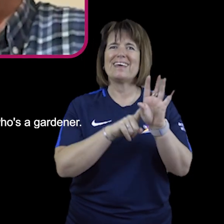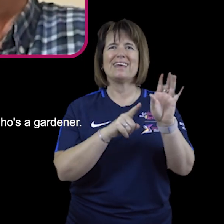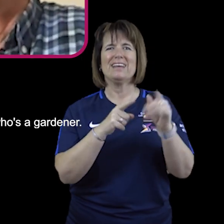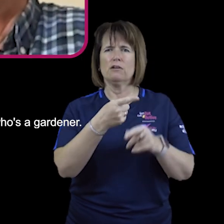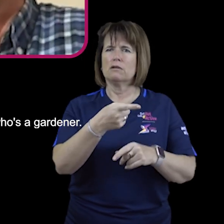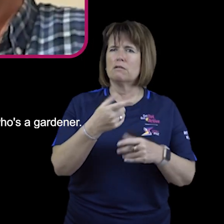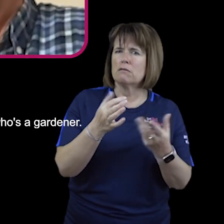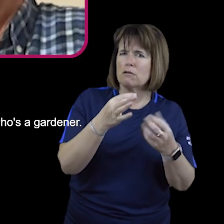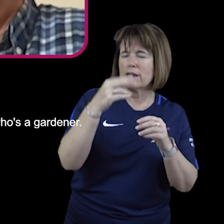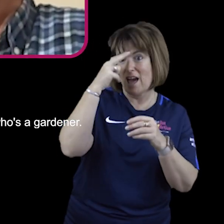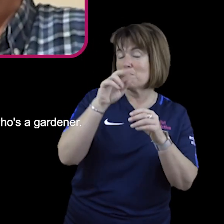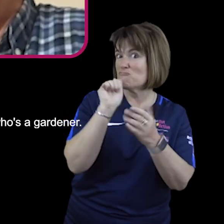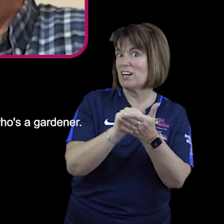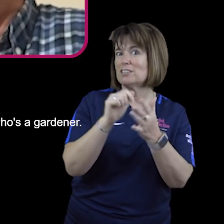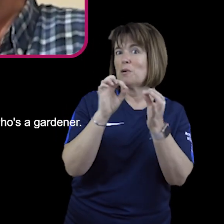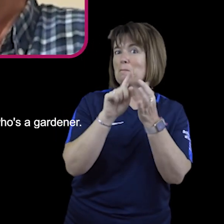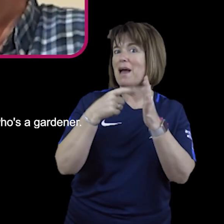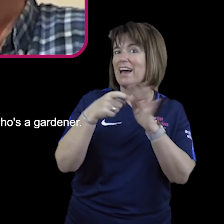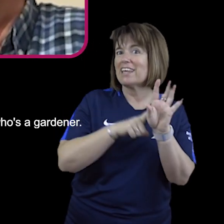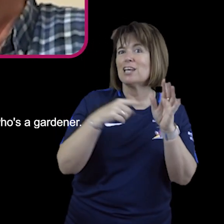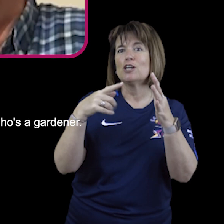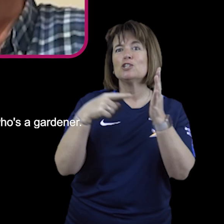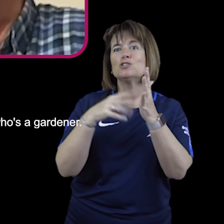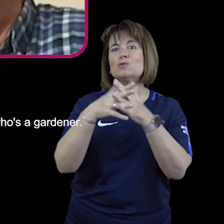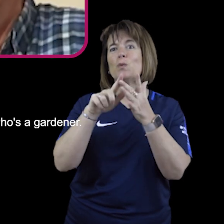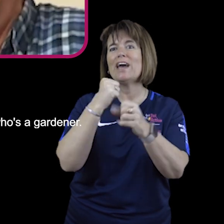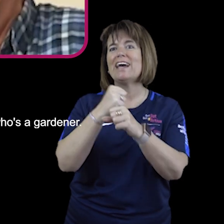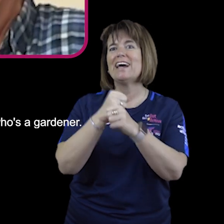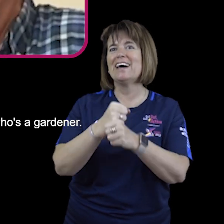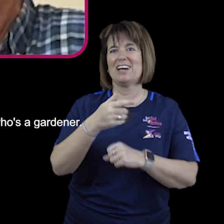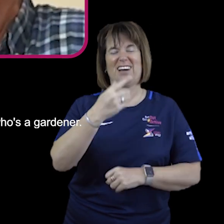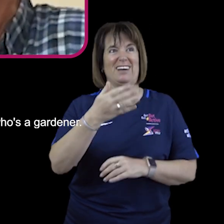Becky turned up, very appropriately named Becky Twig, who's a gardener.